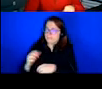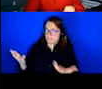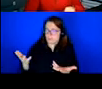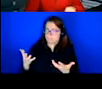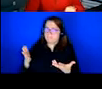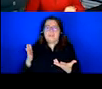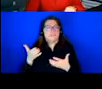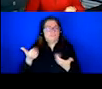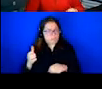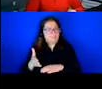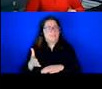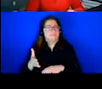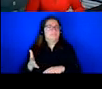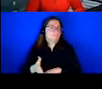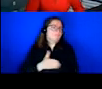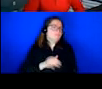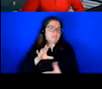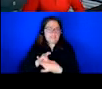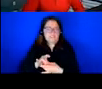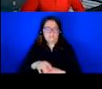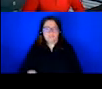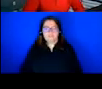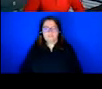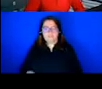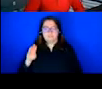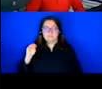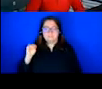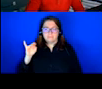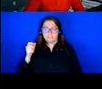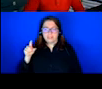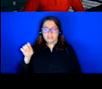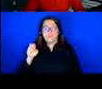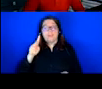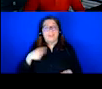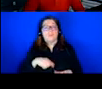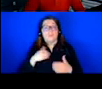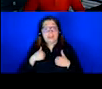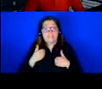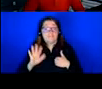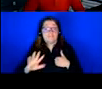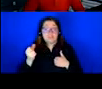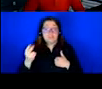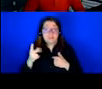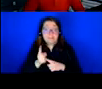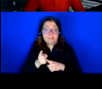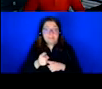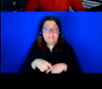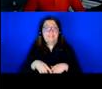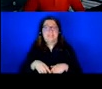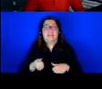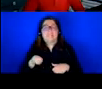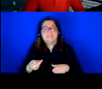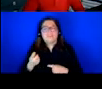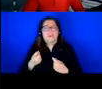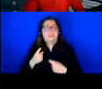connection too as well. Okay, we have about like 12 minutes left or so. A couple of questions have come in